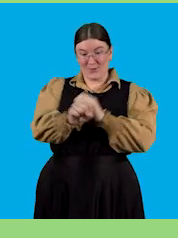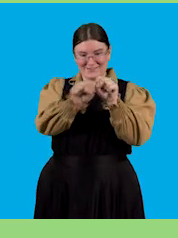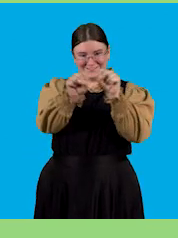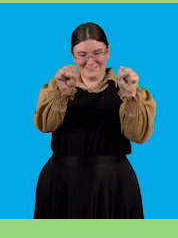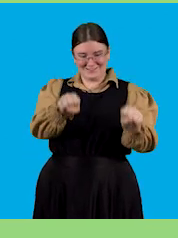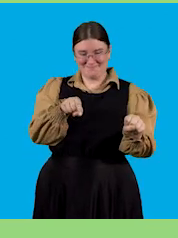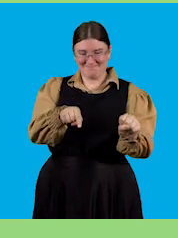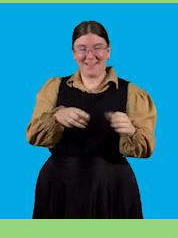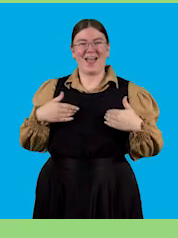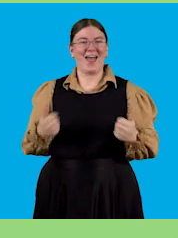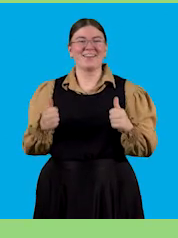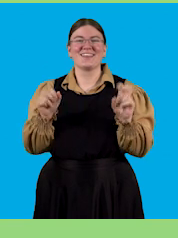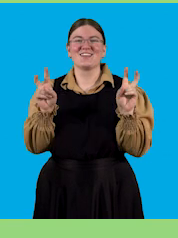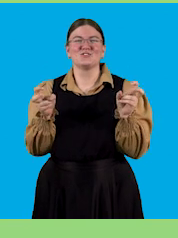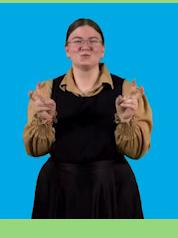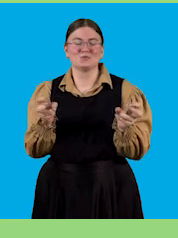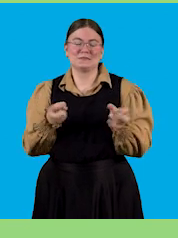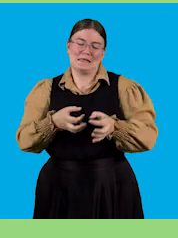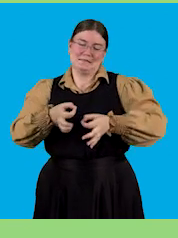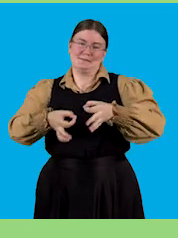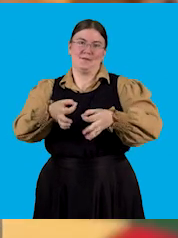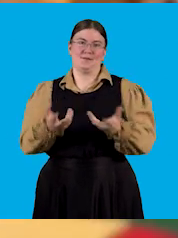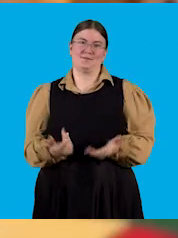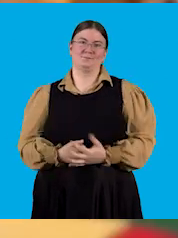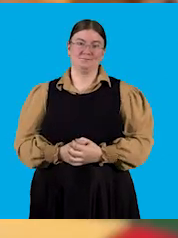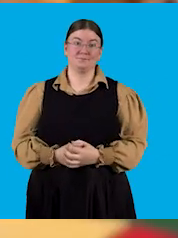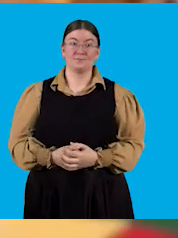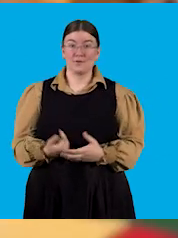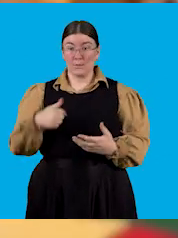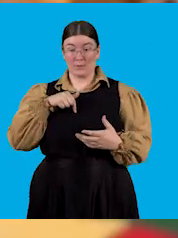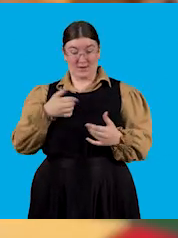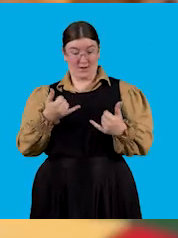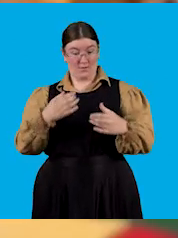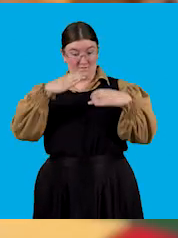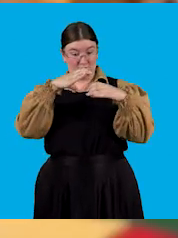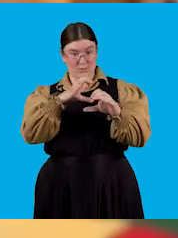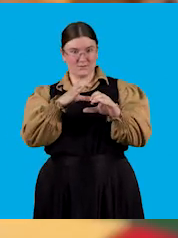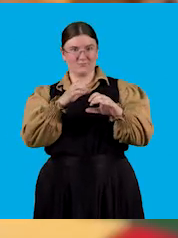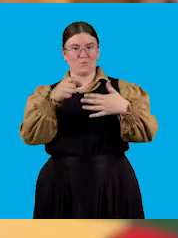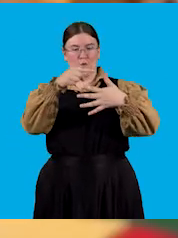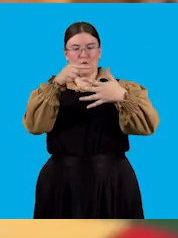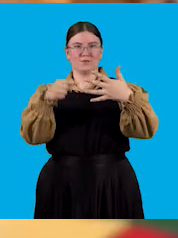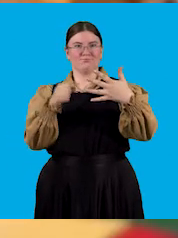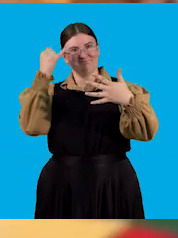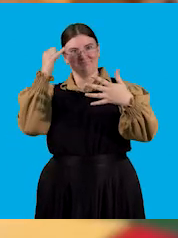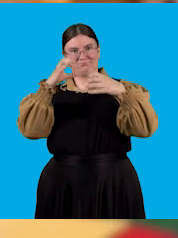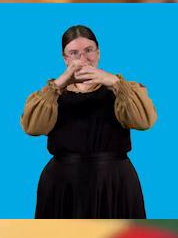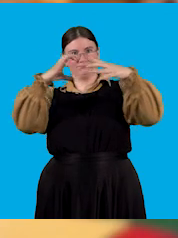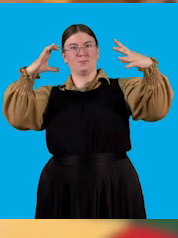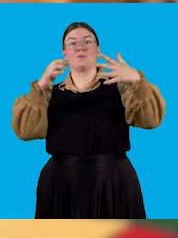the reproductive system. We are going to focus on 5 concepts in today's